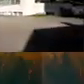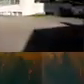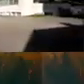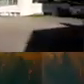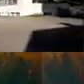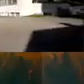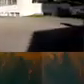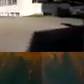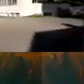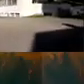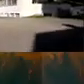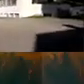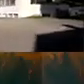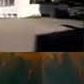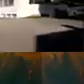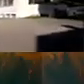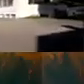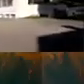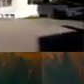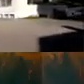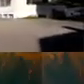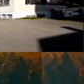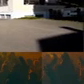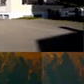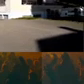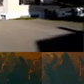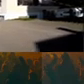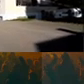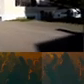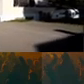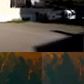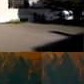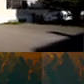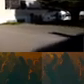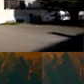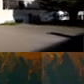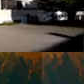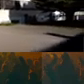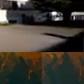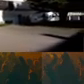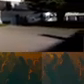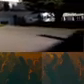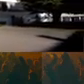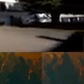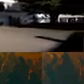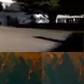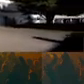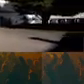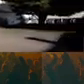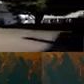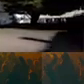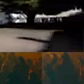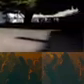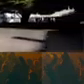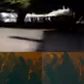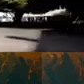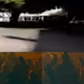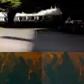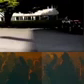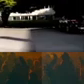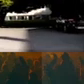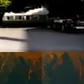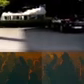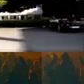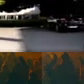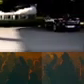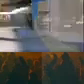Bish uh man of God at the end they're going to show you the new location in that property in